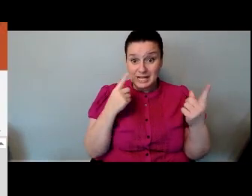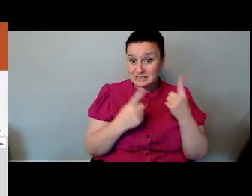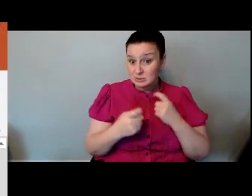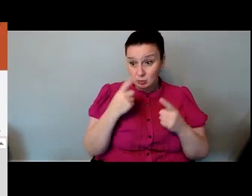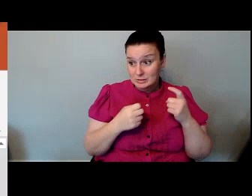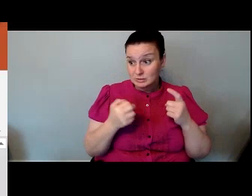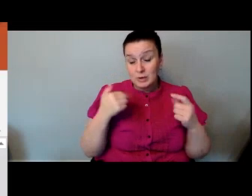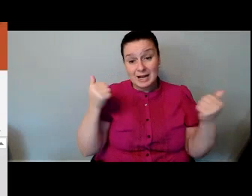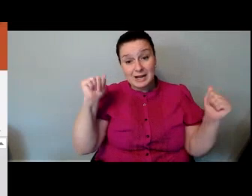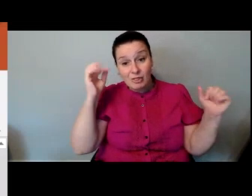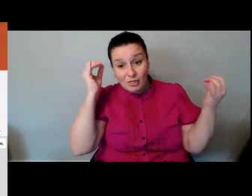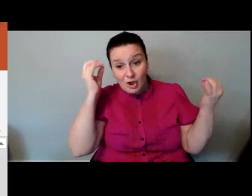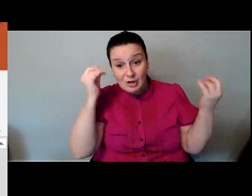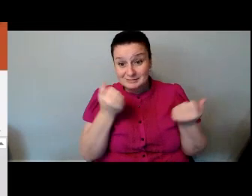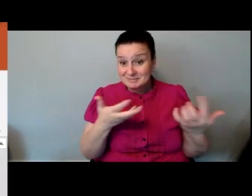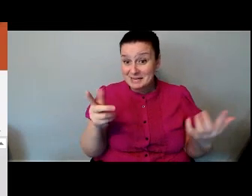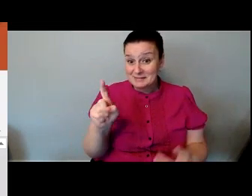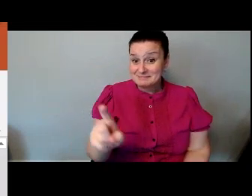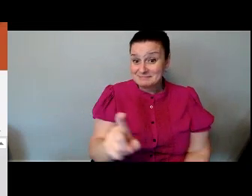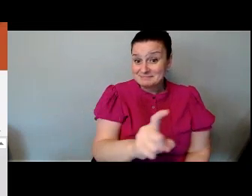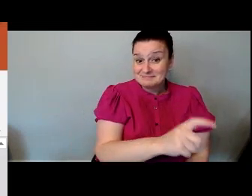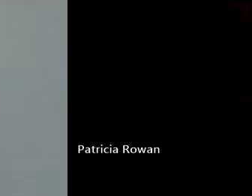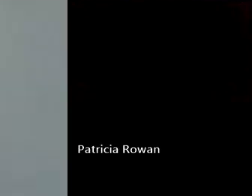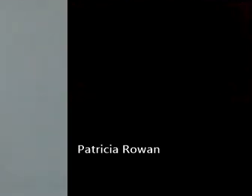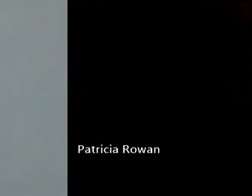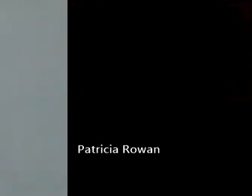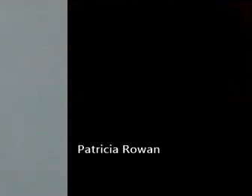any thoughts or anything like that.